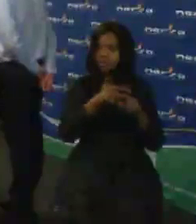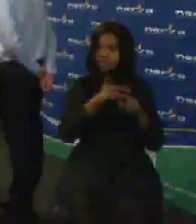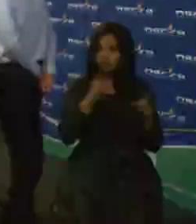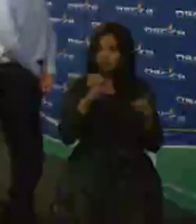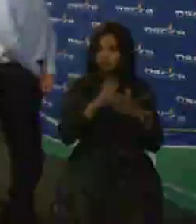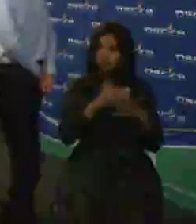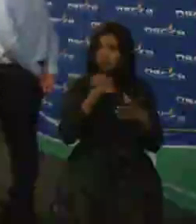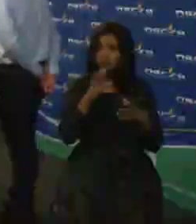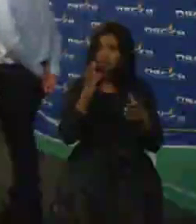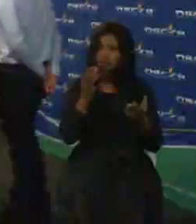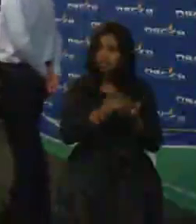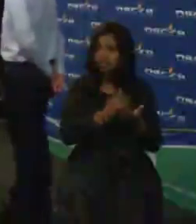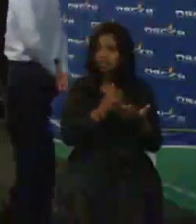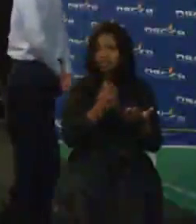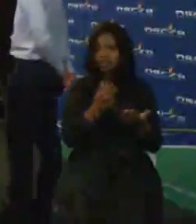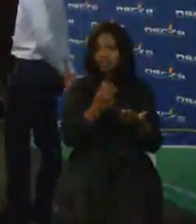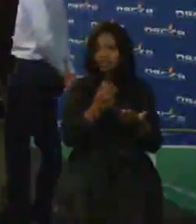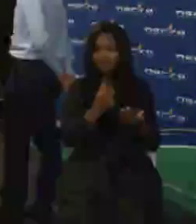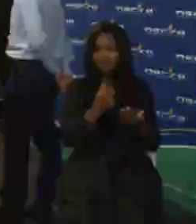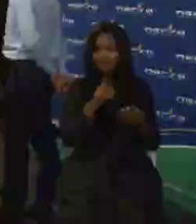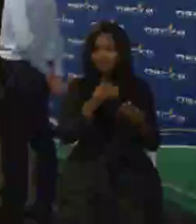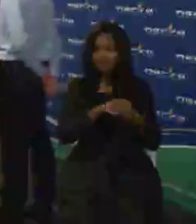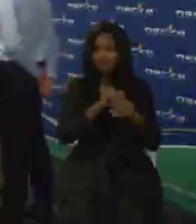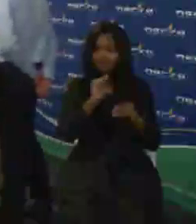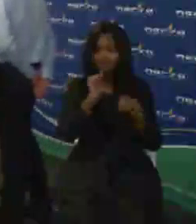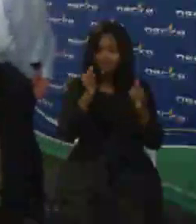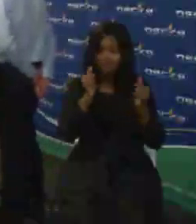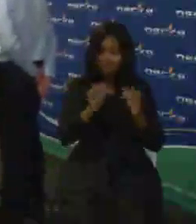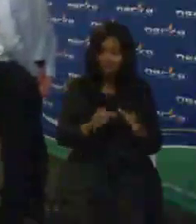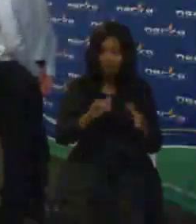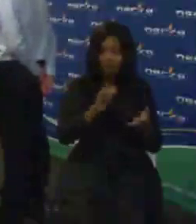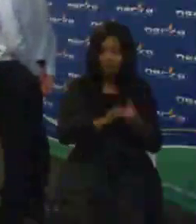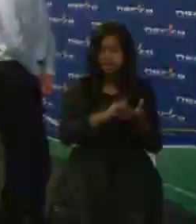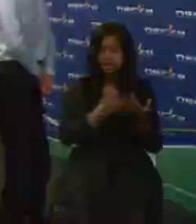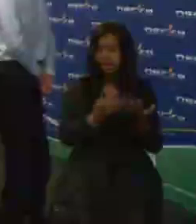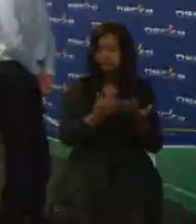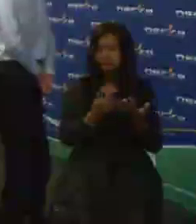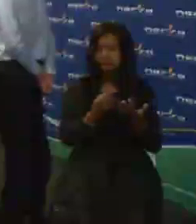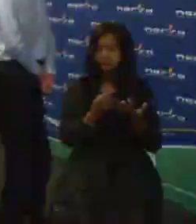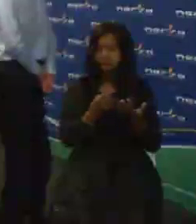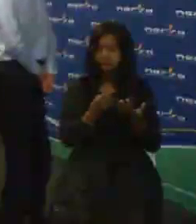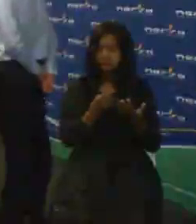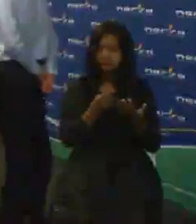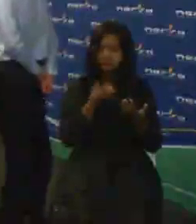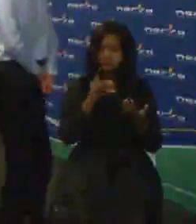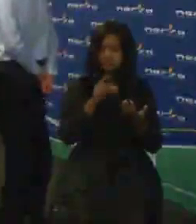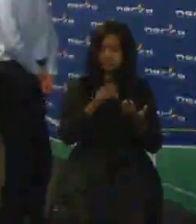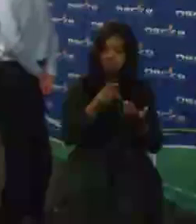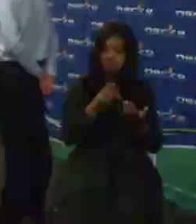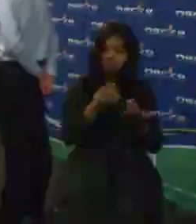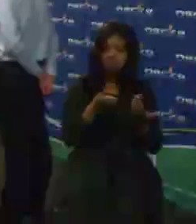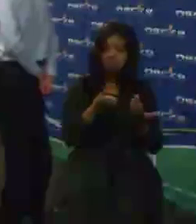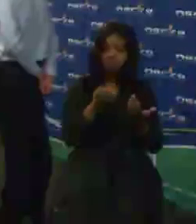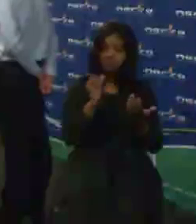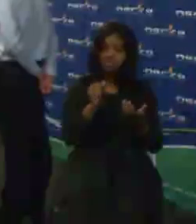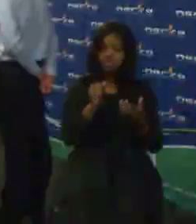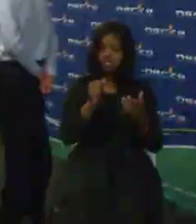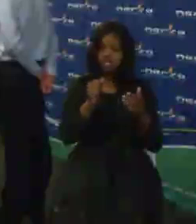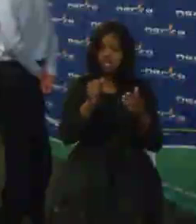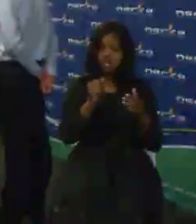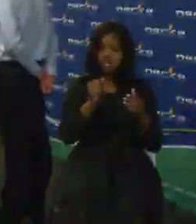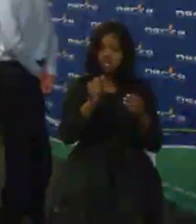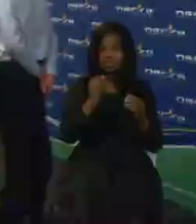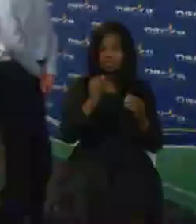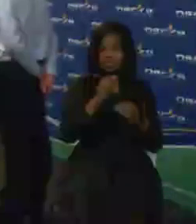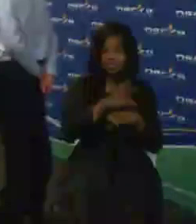If you take into account the fact that we operate in an